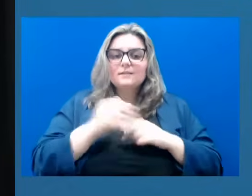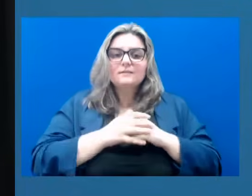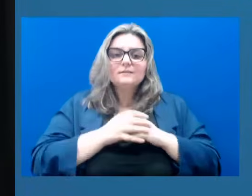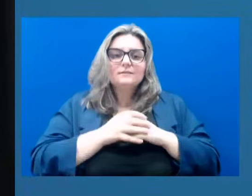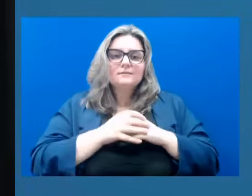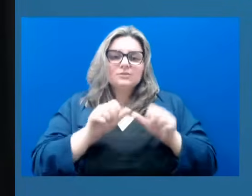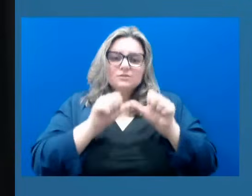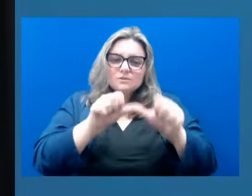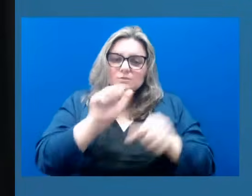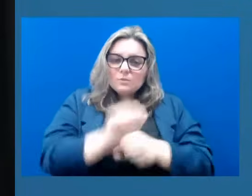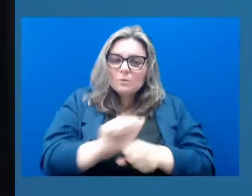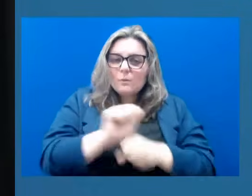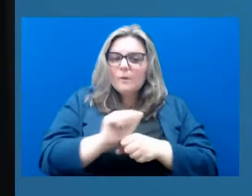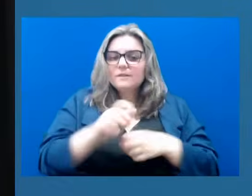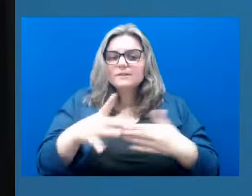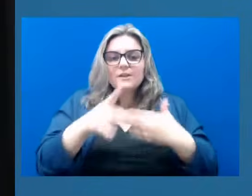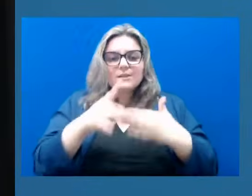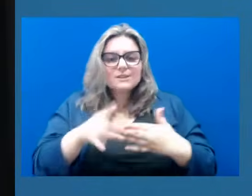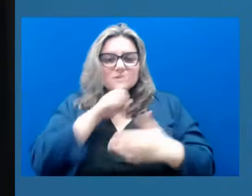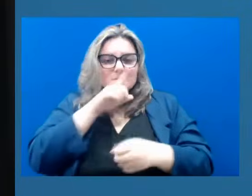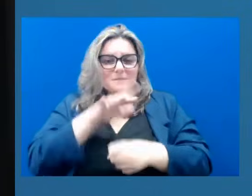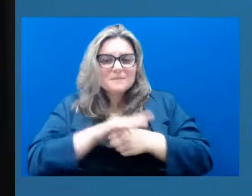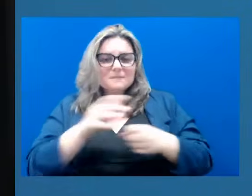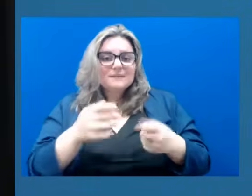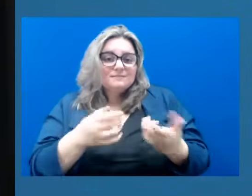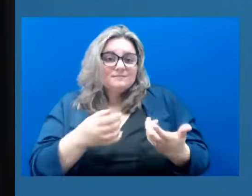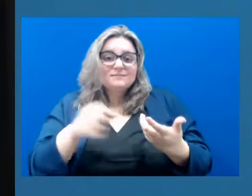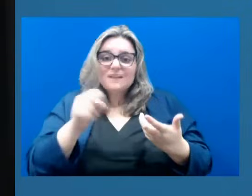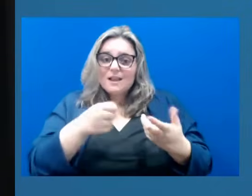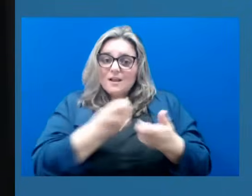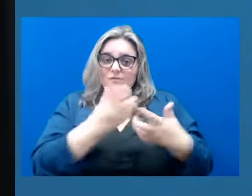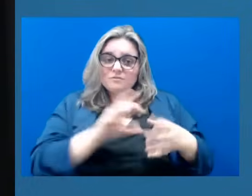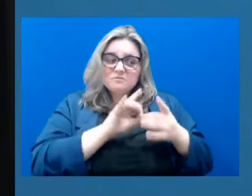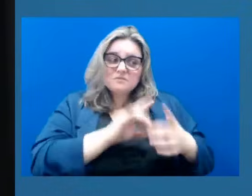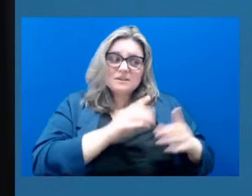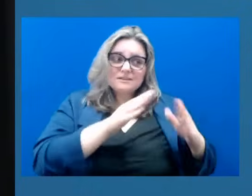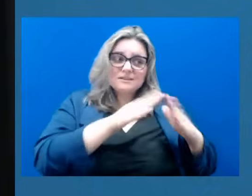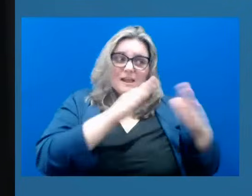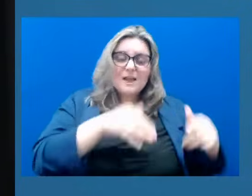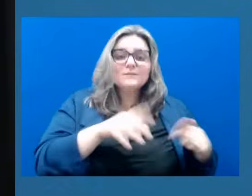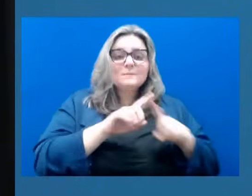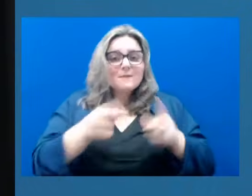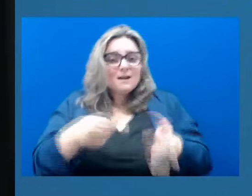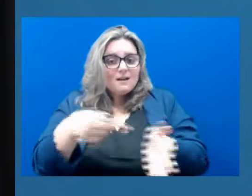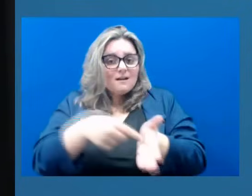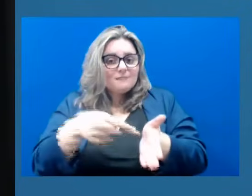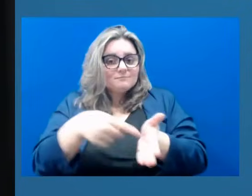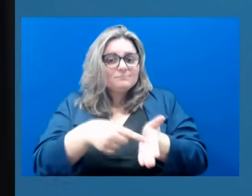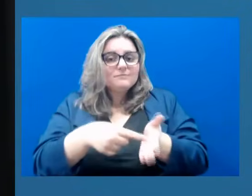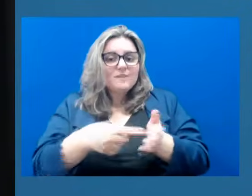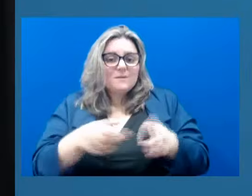your commitment, not just to everything around housing, around affordability is magnanimous.